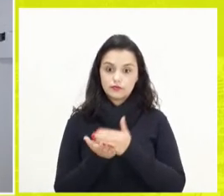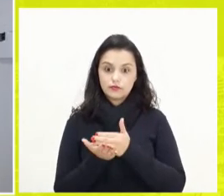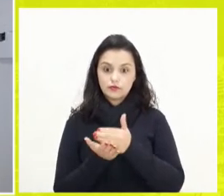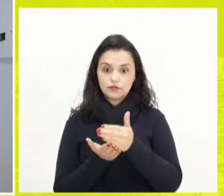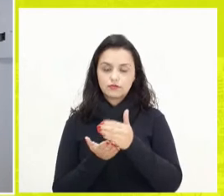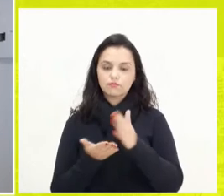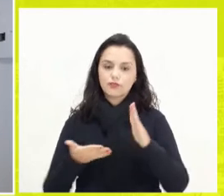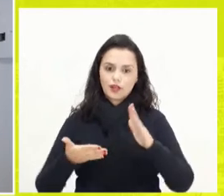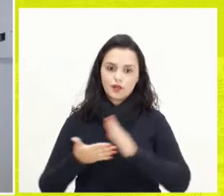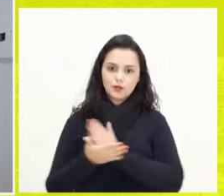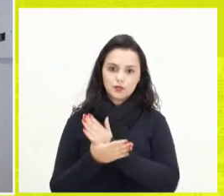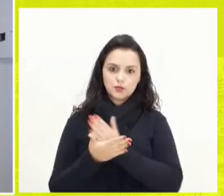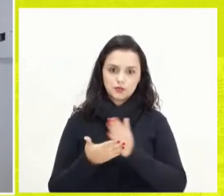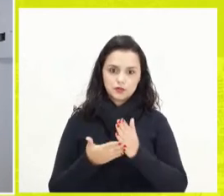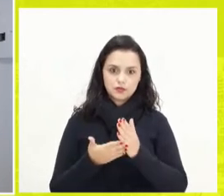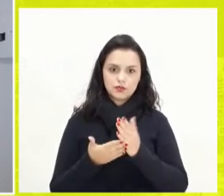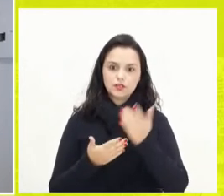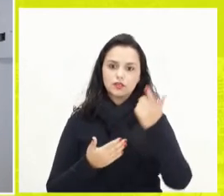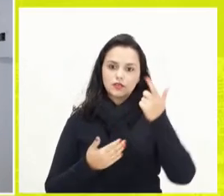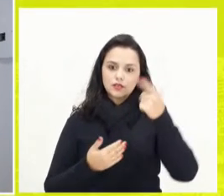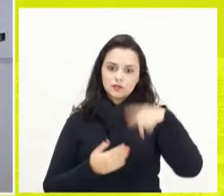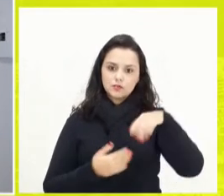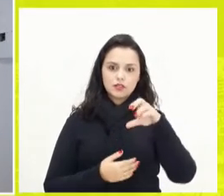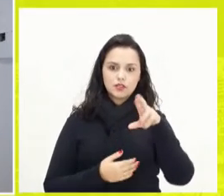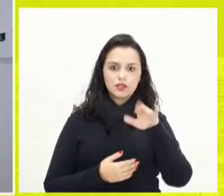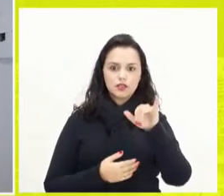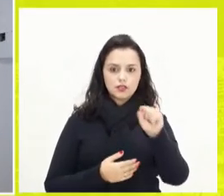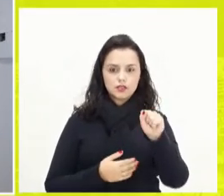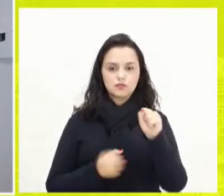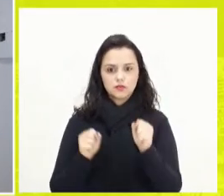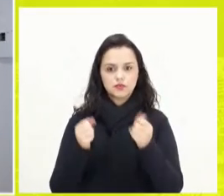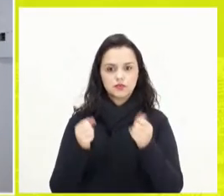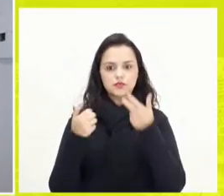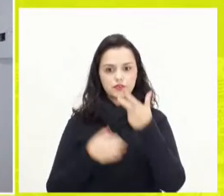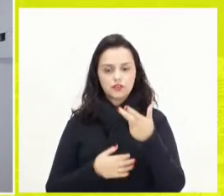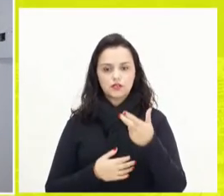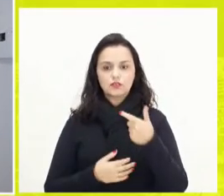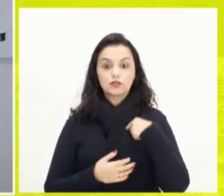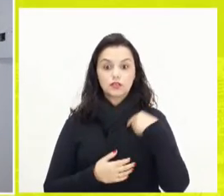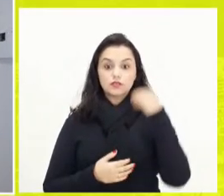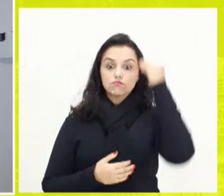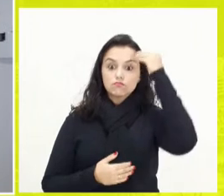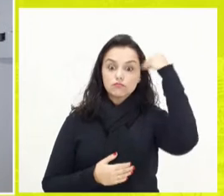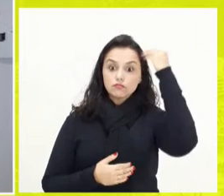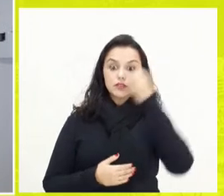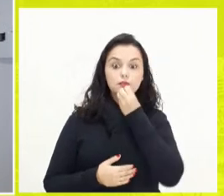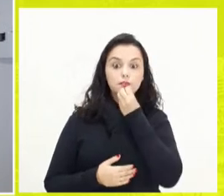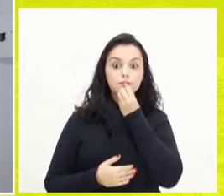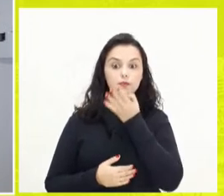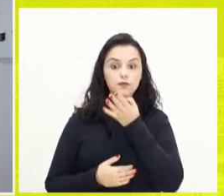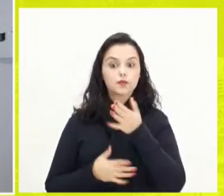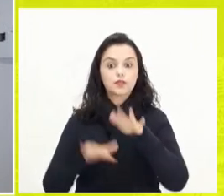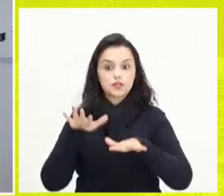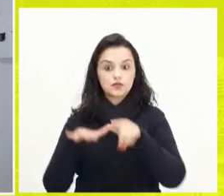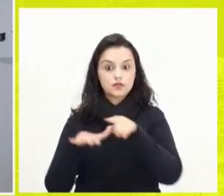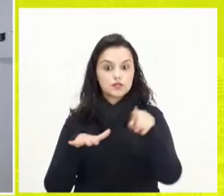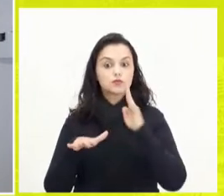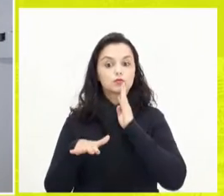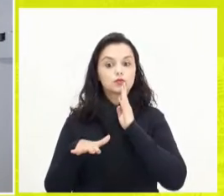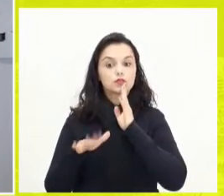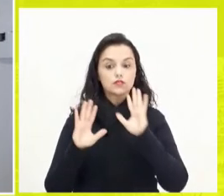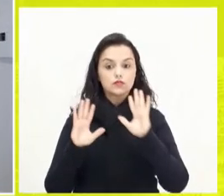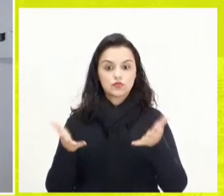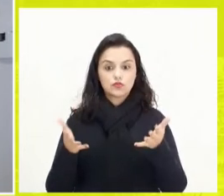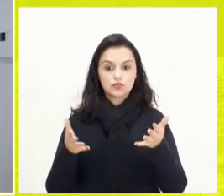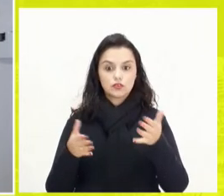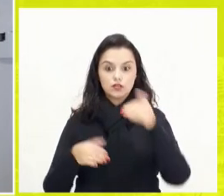i can start mentioning some and chris please interrupt me there is a good experience maybe you even